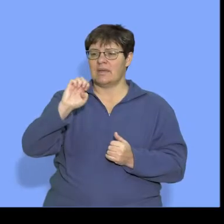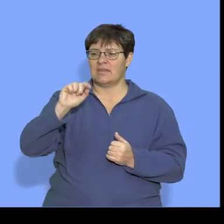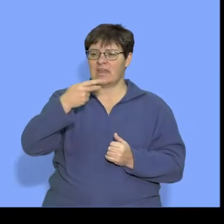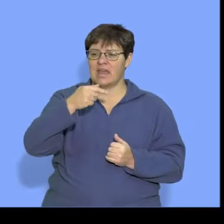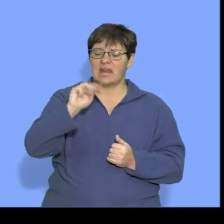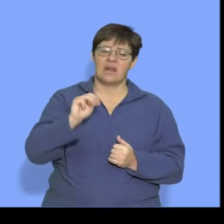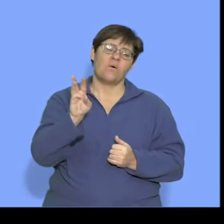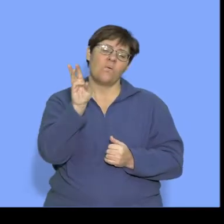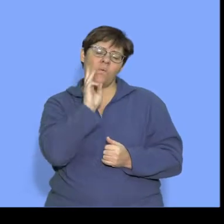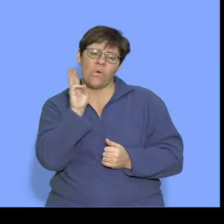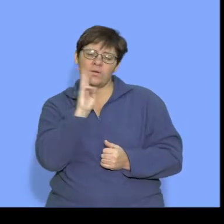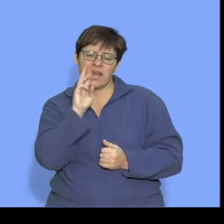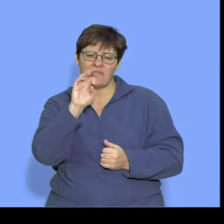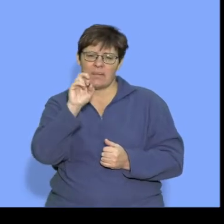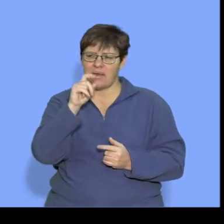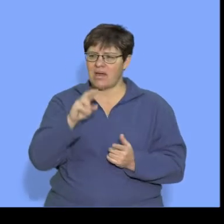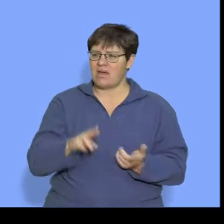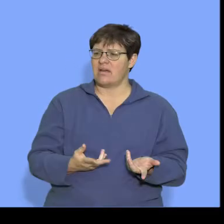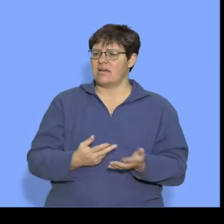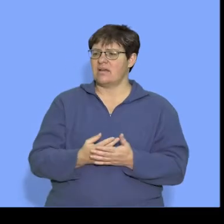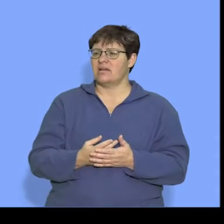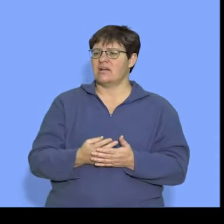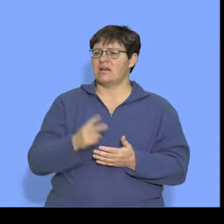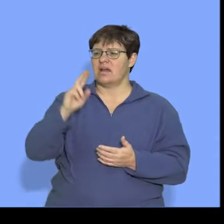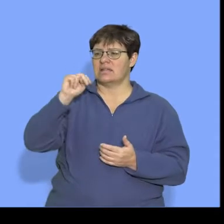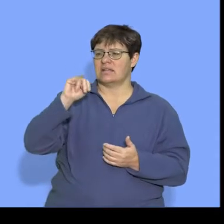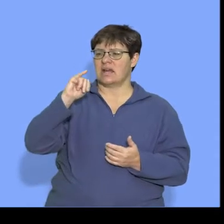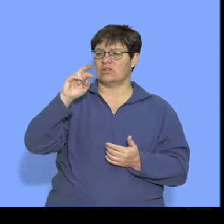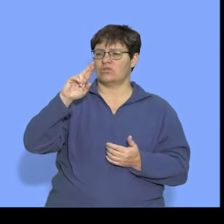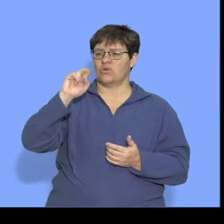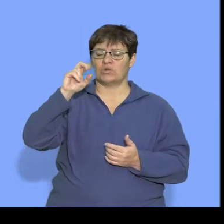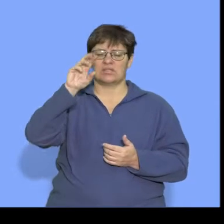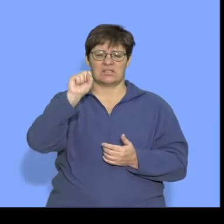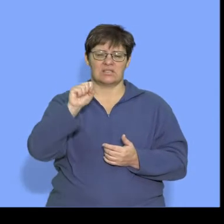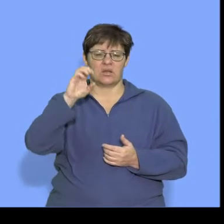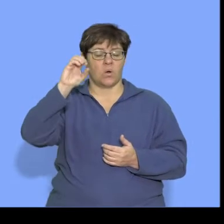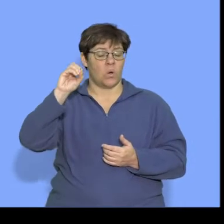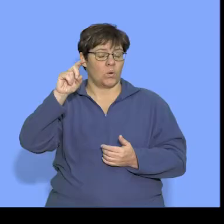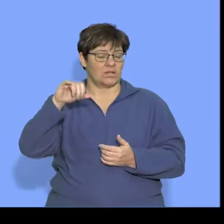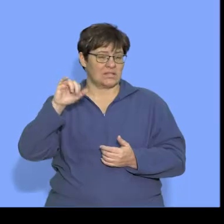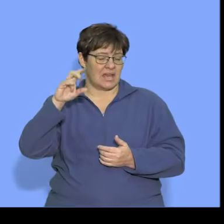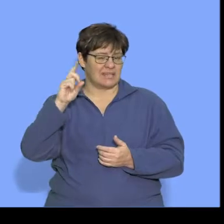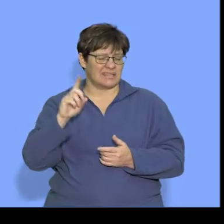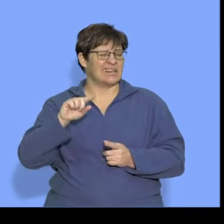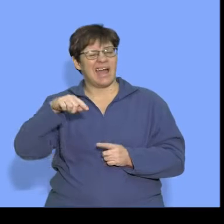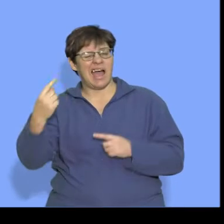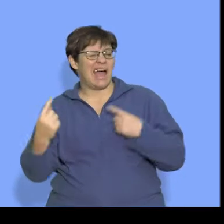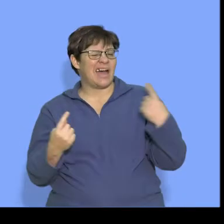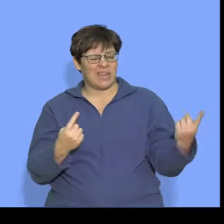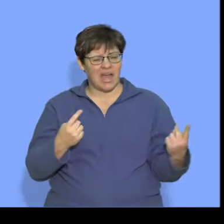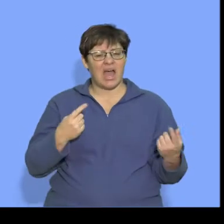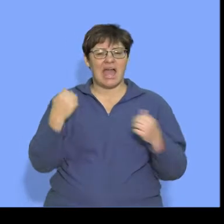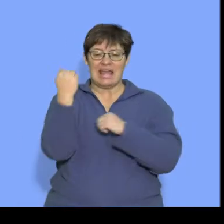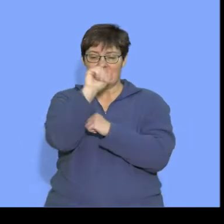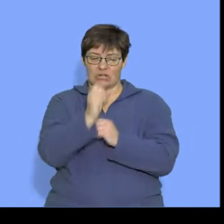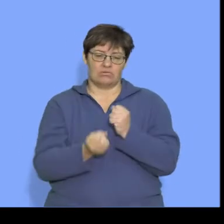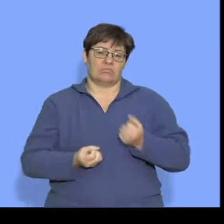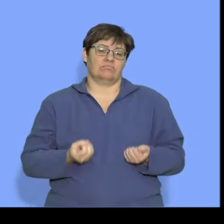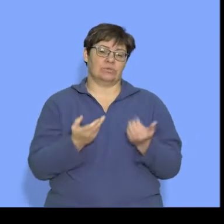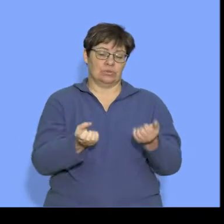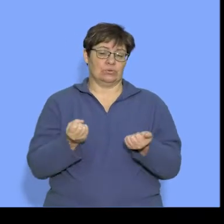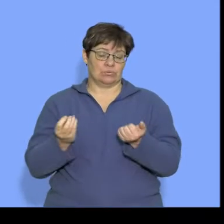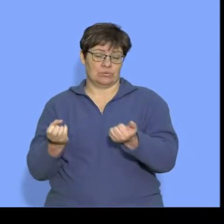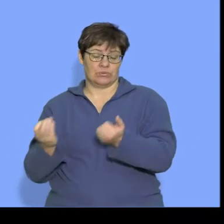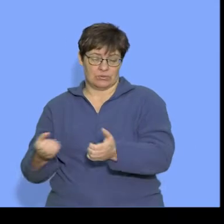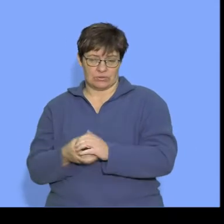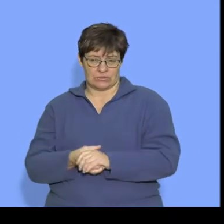vapor, nitrous oxide, while others are synthetically produced through various industrial processes. Those